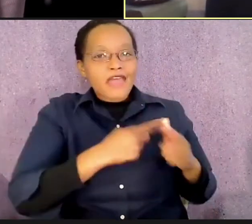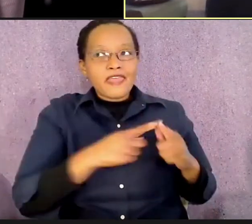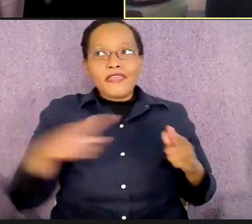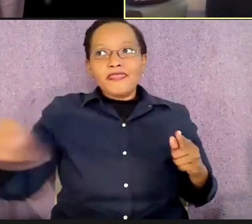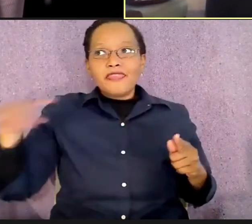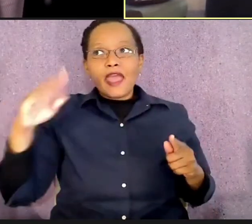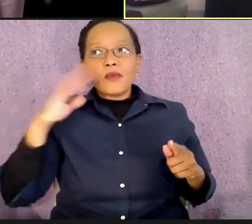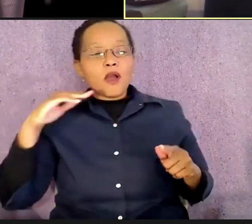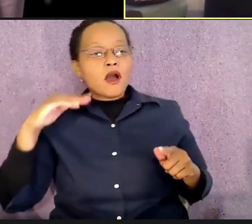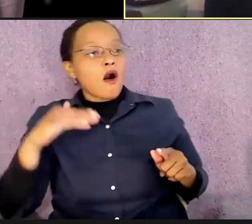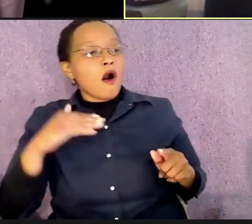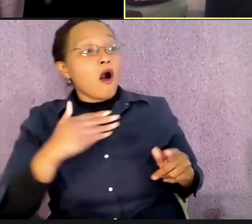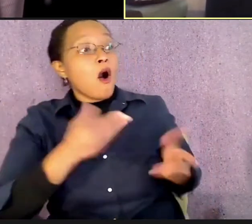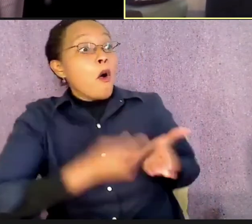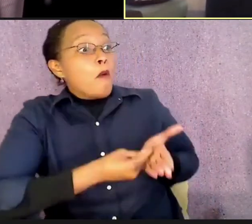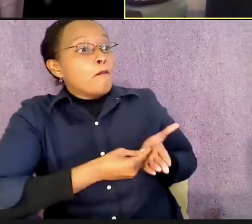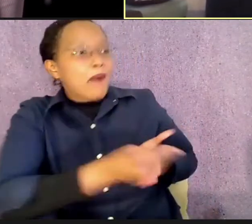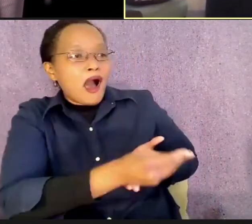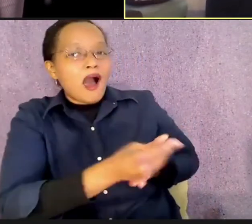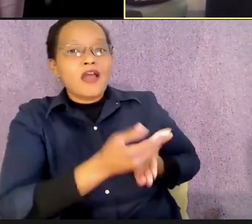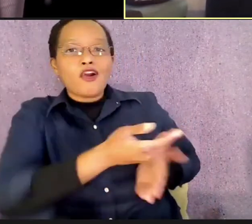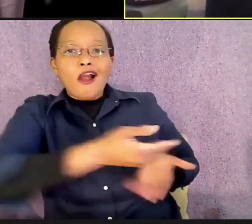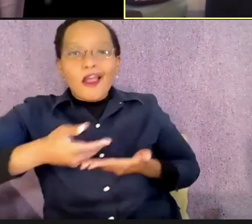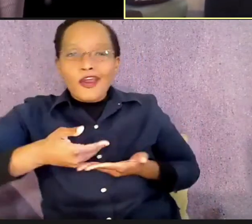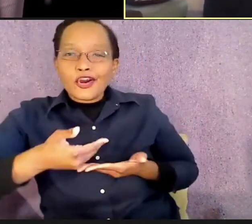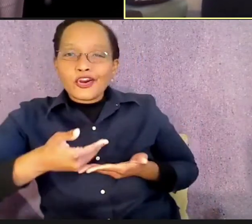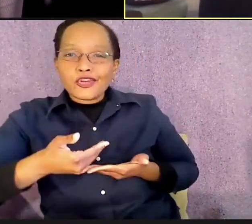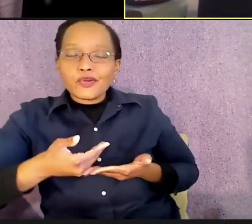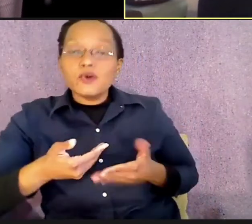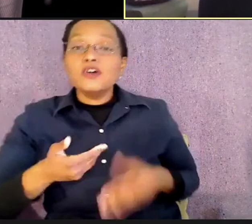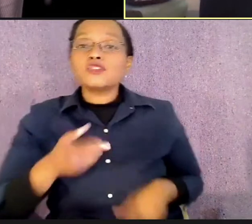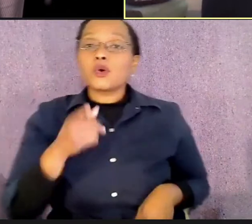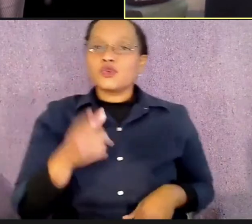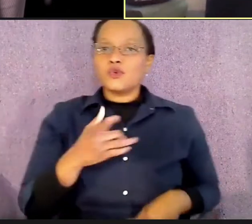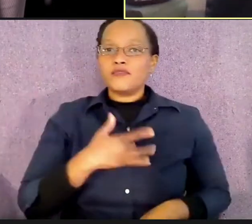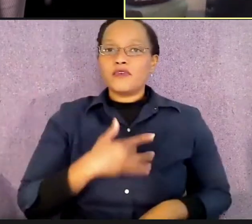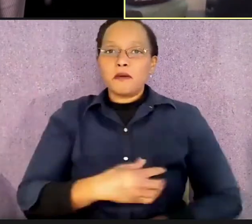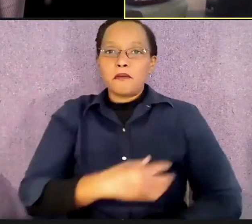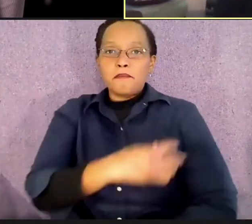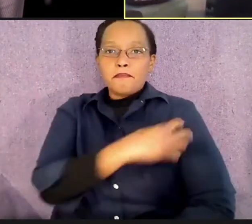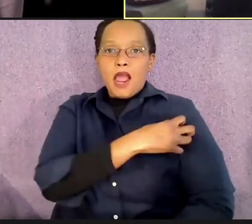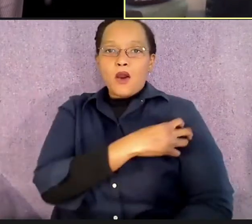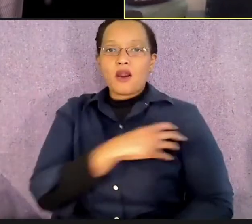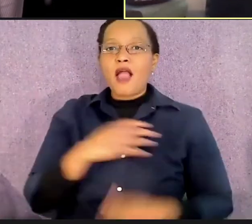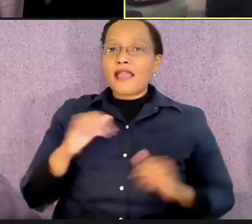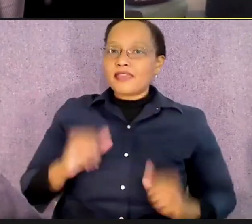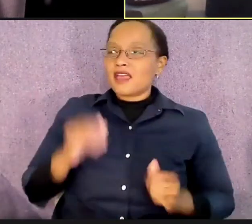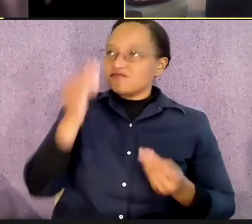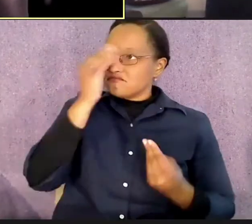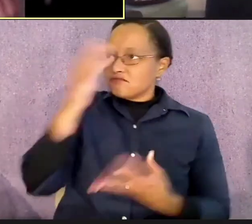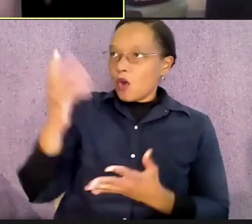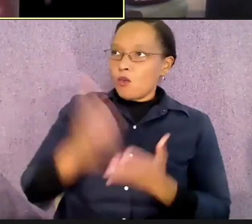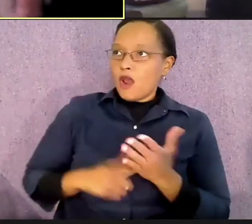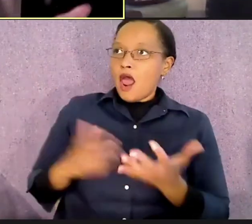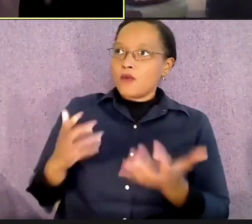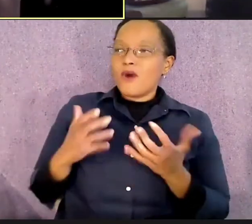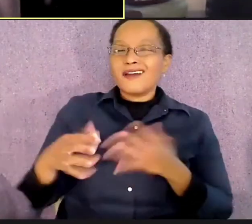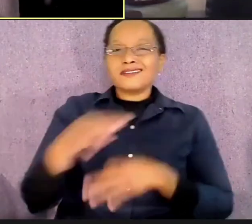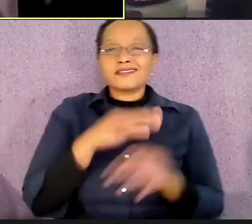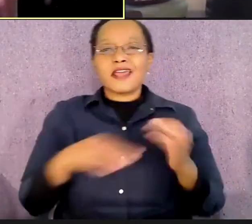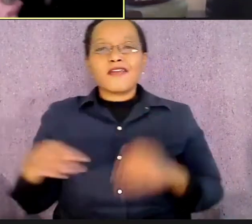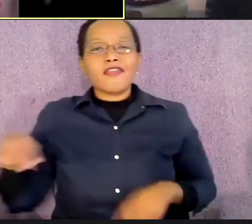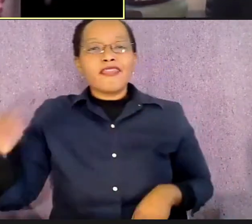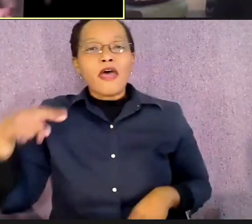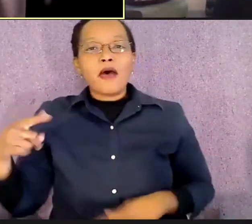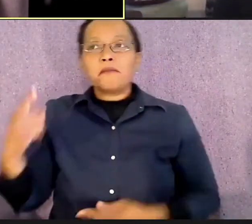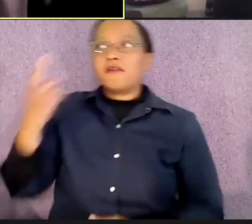power, then you get to actually be in a place of telling them what you'll do instead of being told what to do. So yeah, moral of the story,